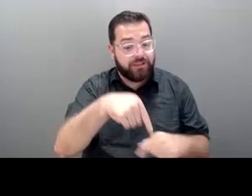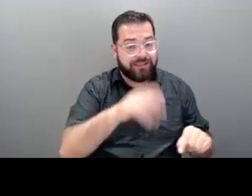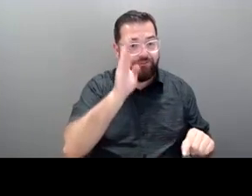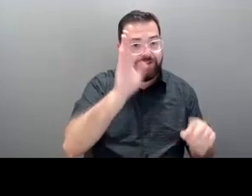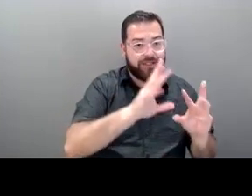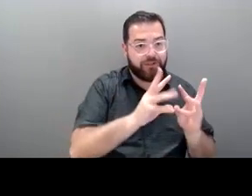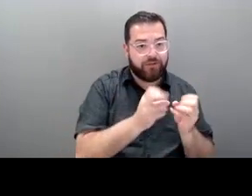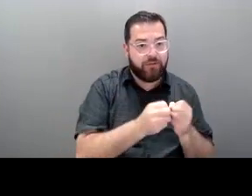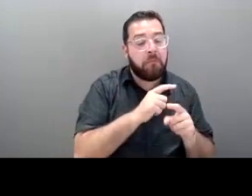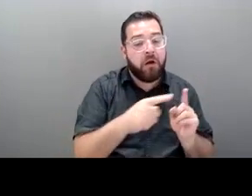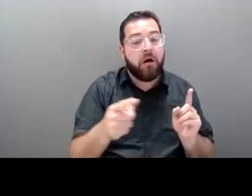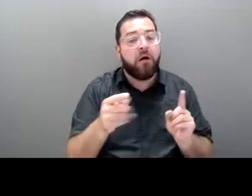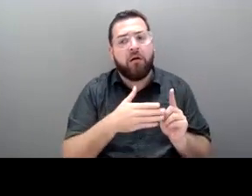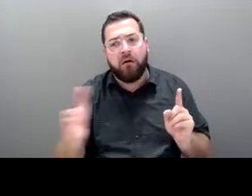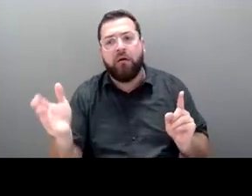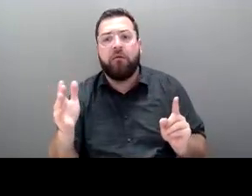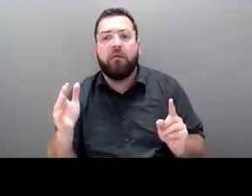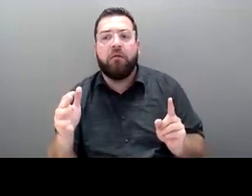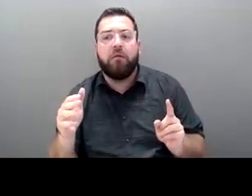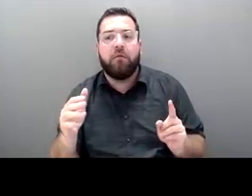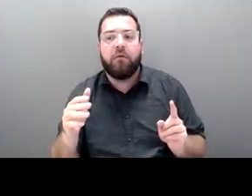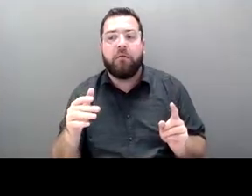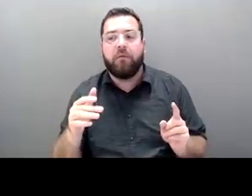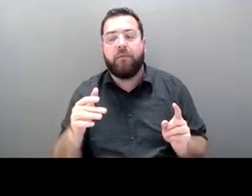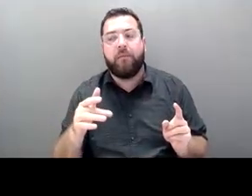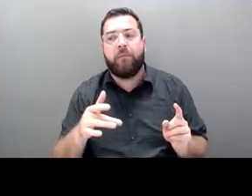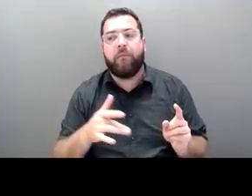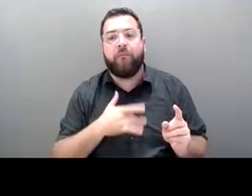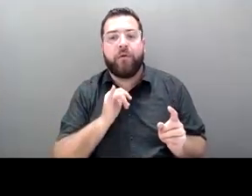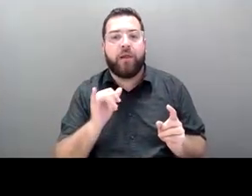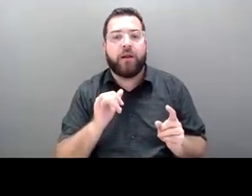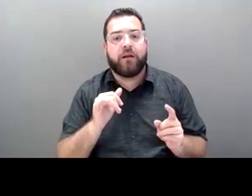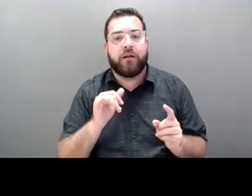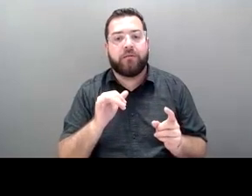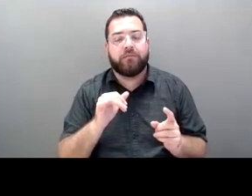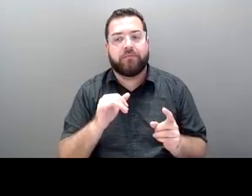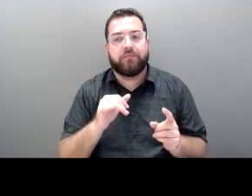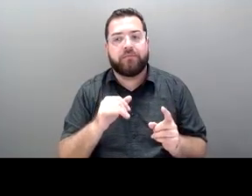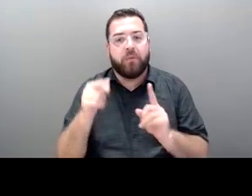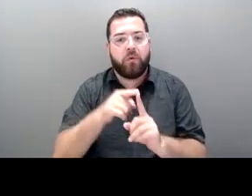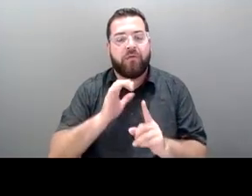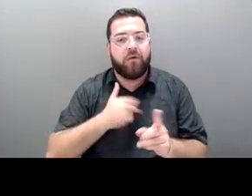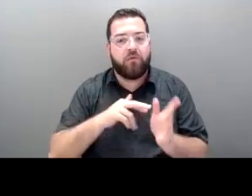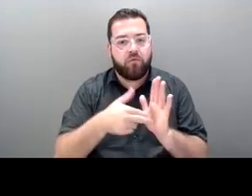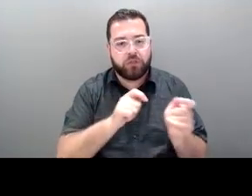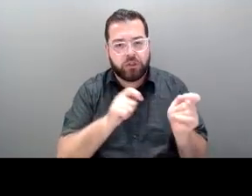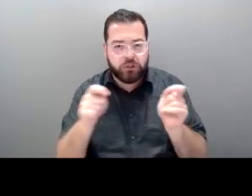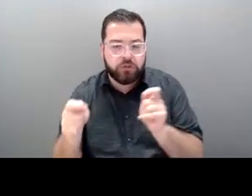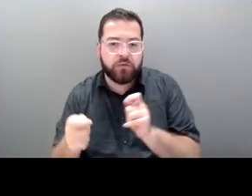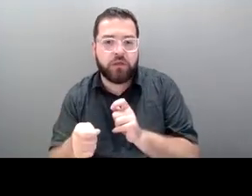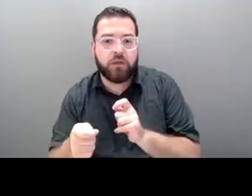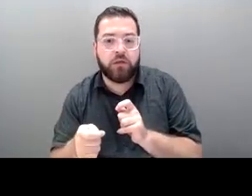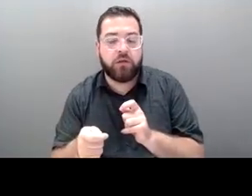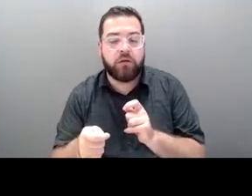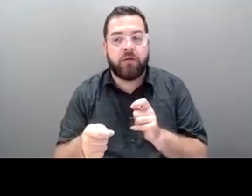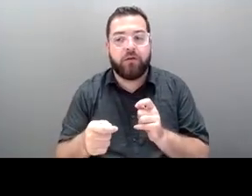think it speaks to our shifting and evolving roles, is to consider that. We are asked for